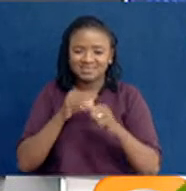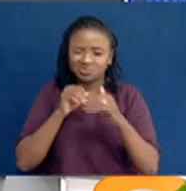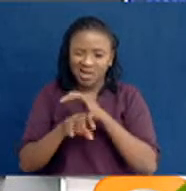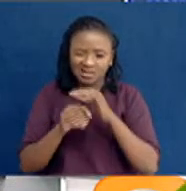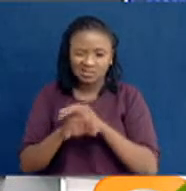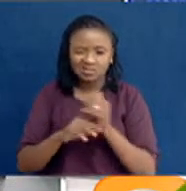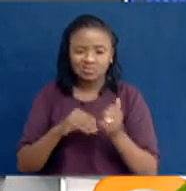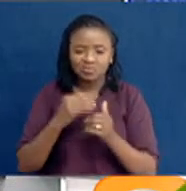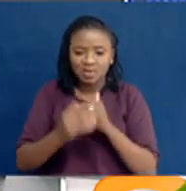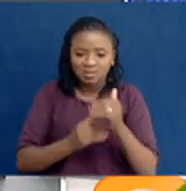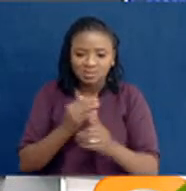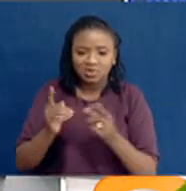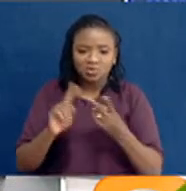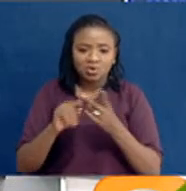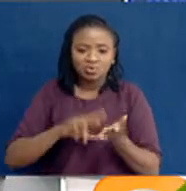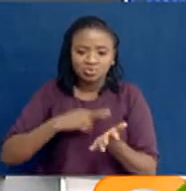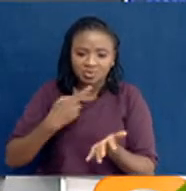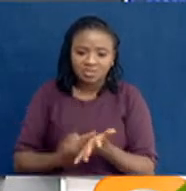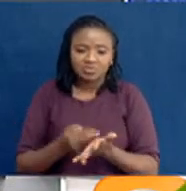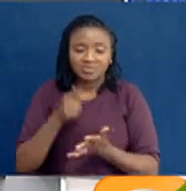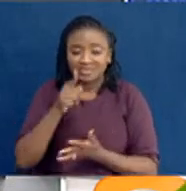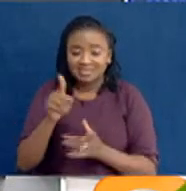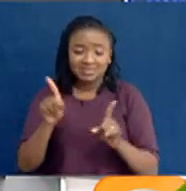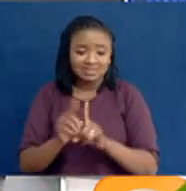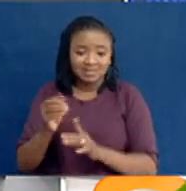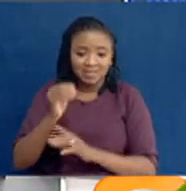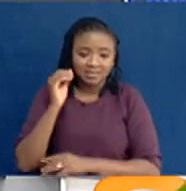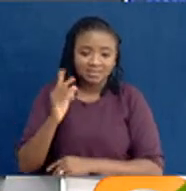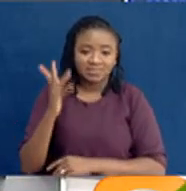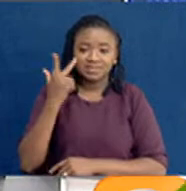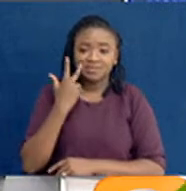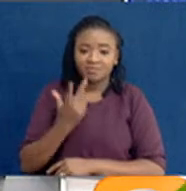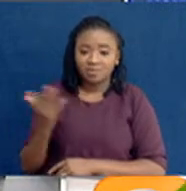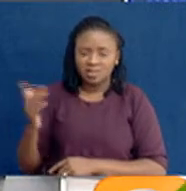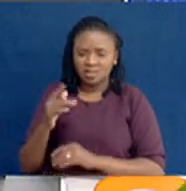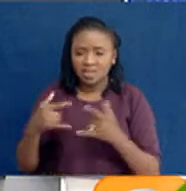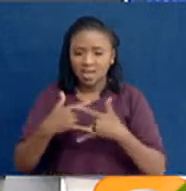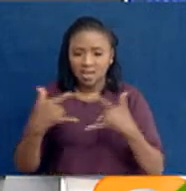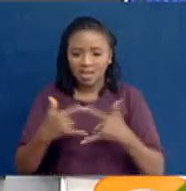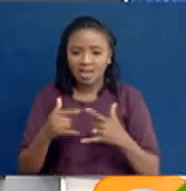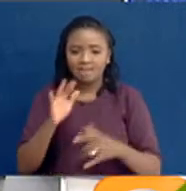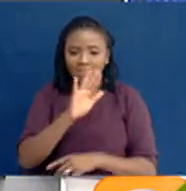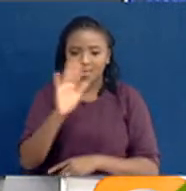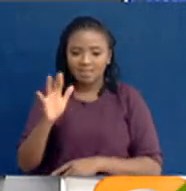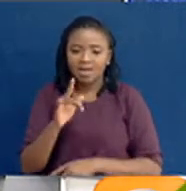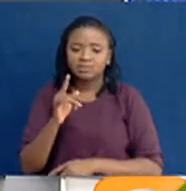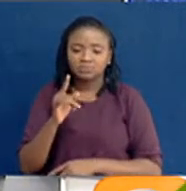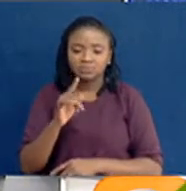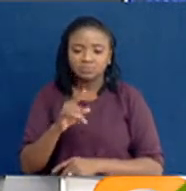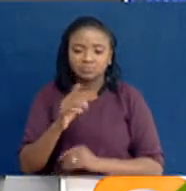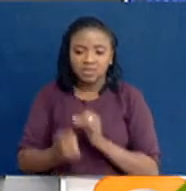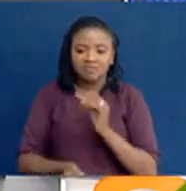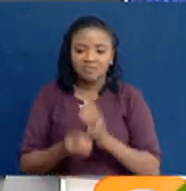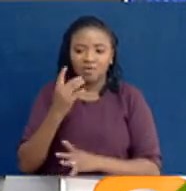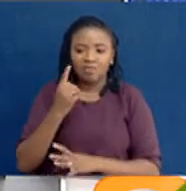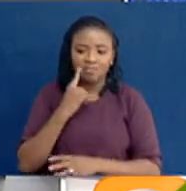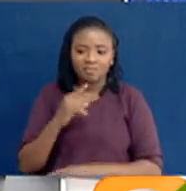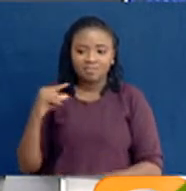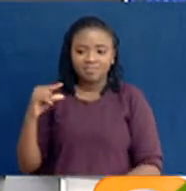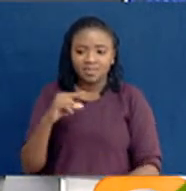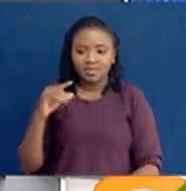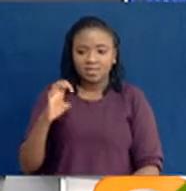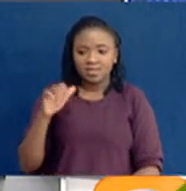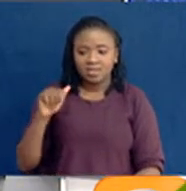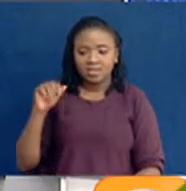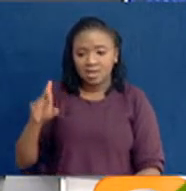resources, which are still quite expensive. This is the gap that Dr. Kamau Gachigi saw and founded Gearbox, an innovation hub